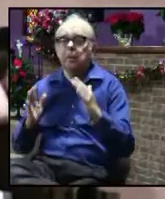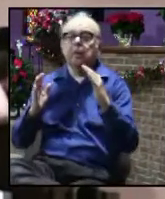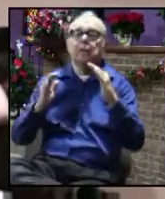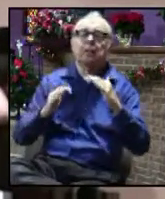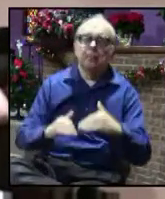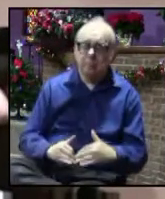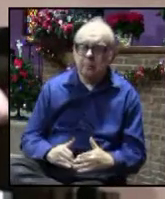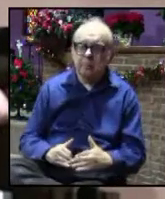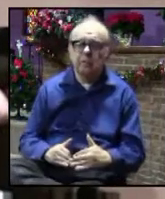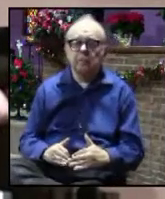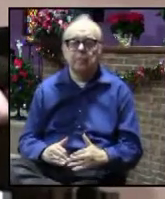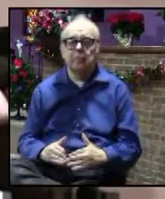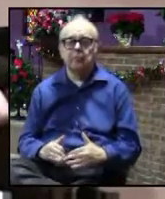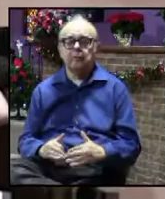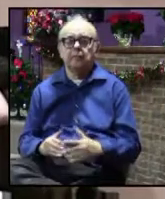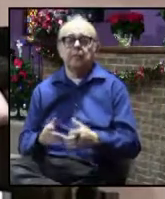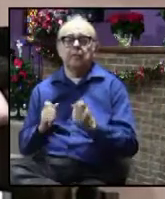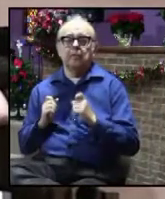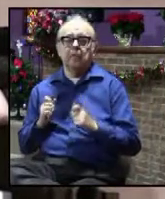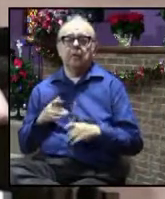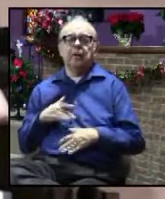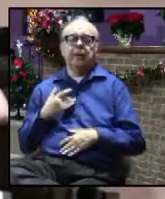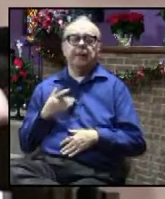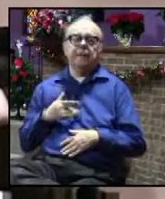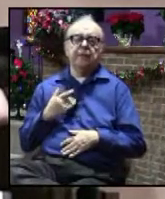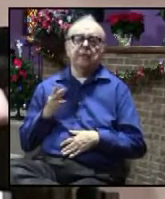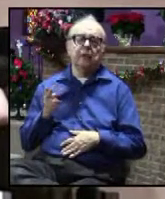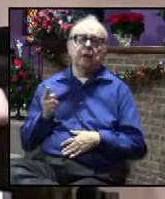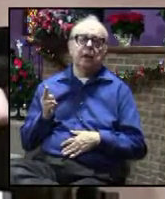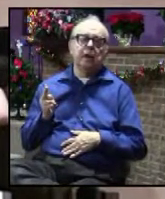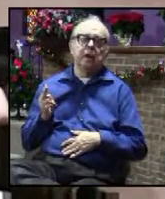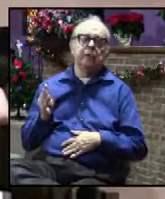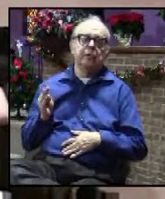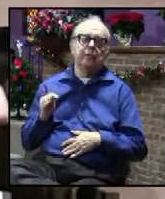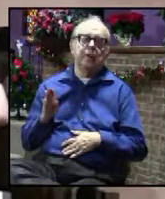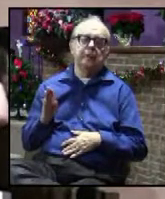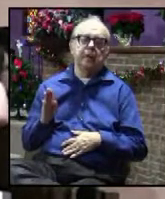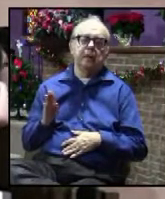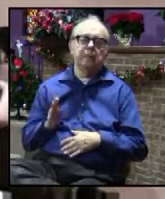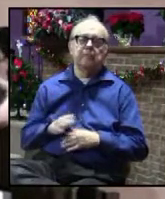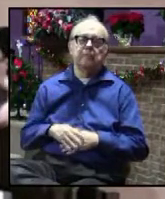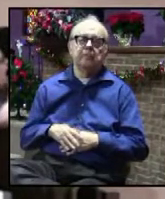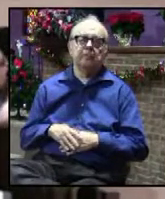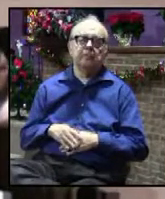And then all of a sudden, you're going to feel numb.